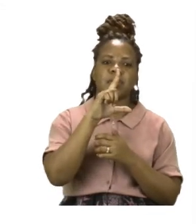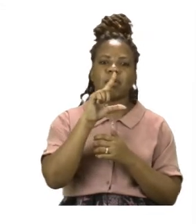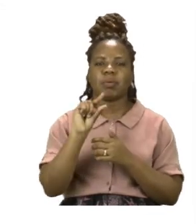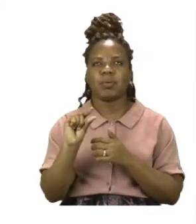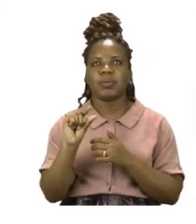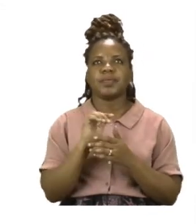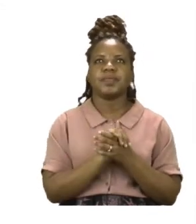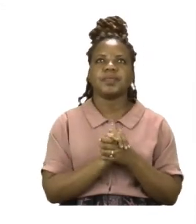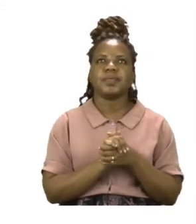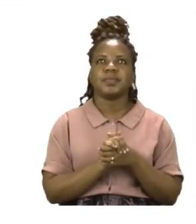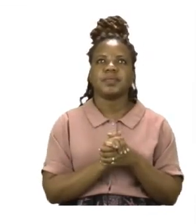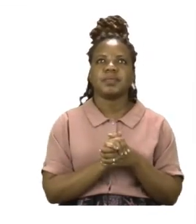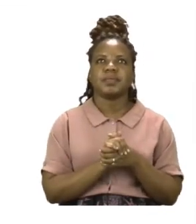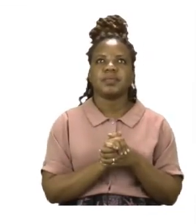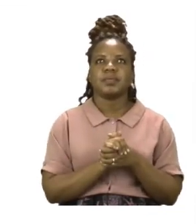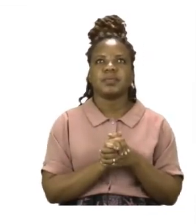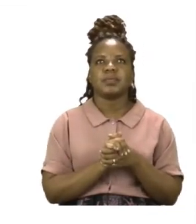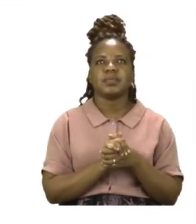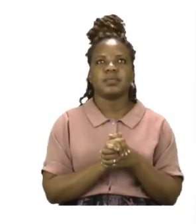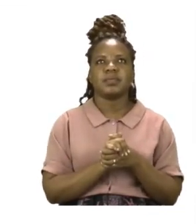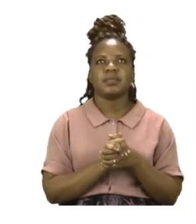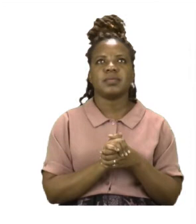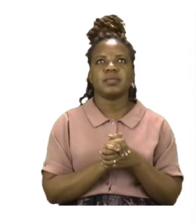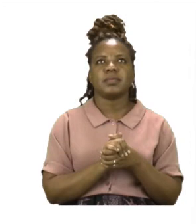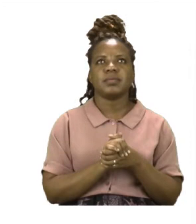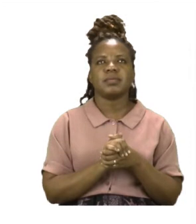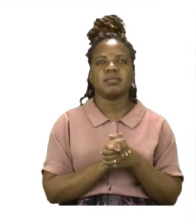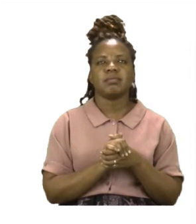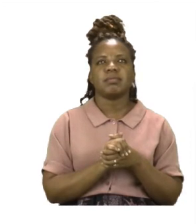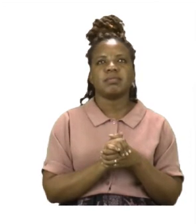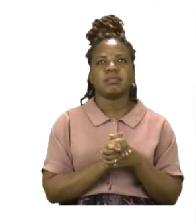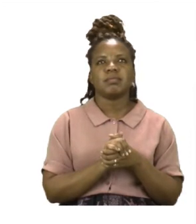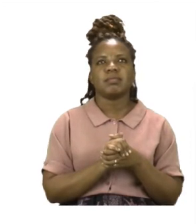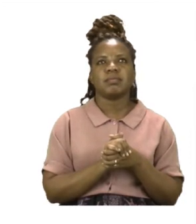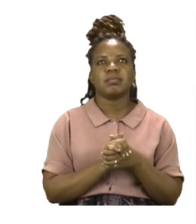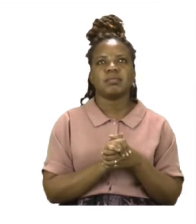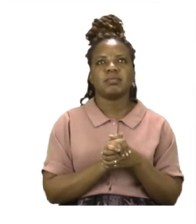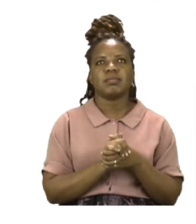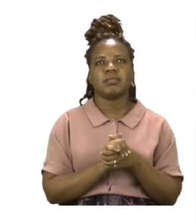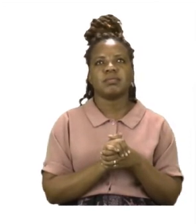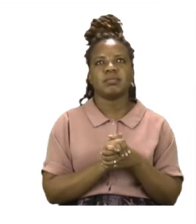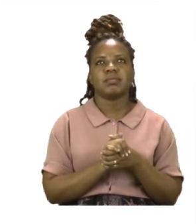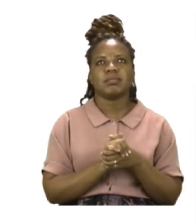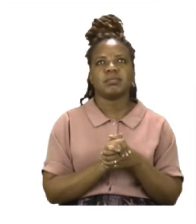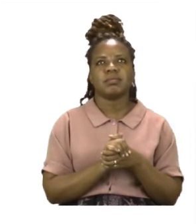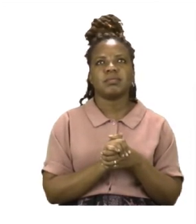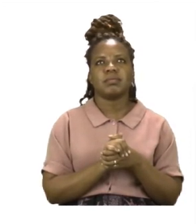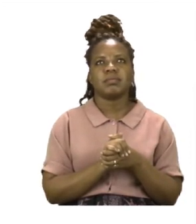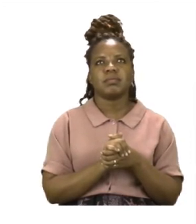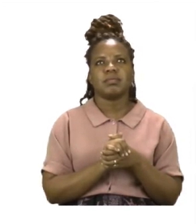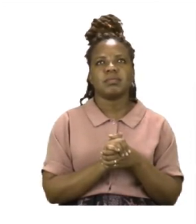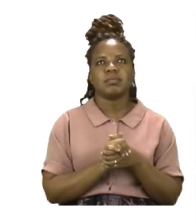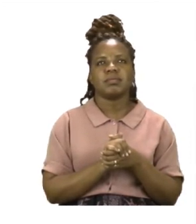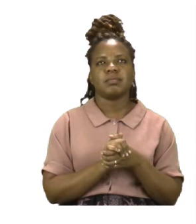smaller. Now we are going to be using a seesaw. The seesaw that we actually going to be using is similar